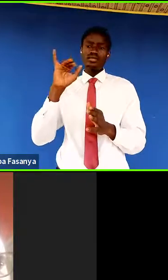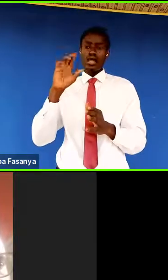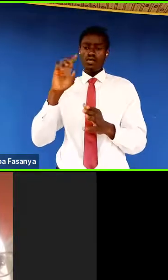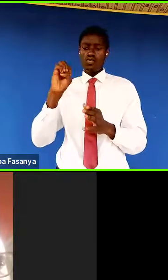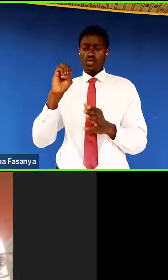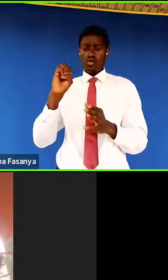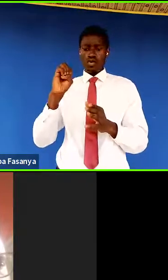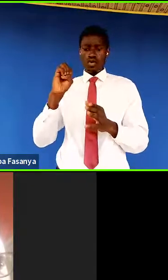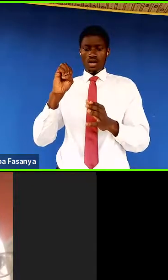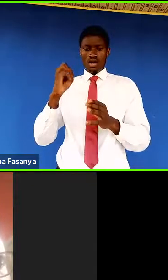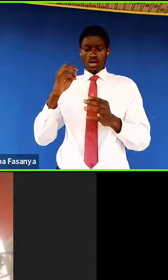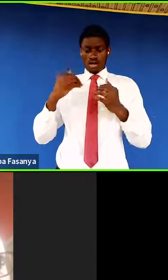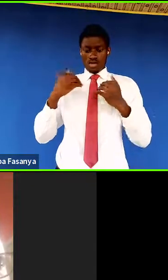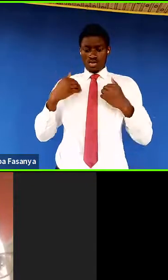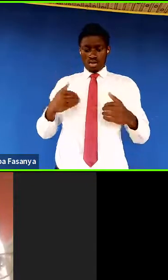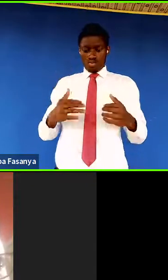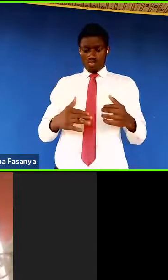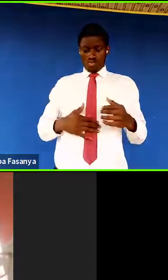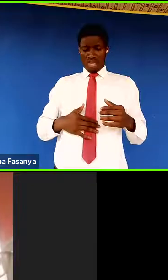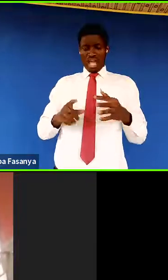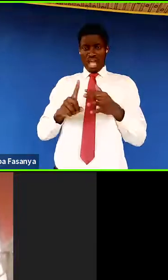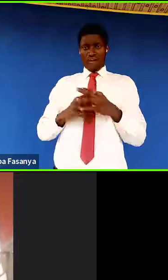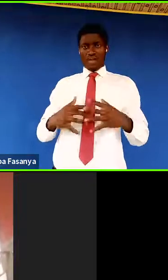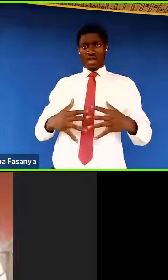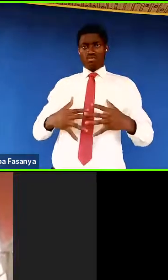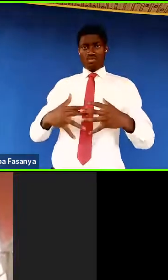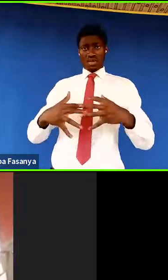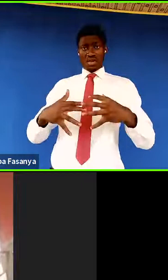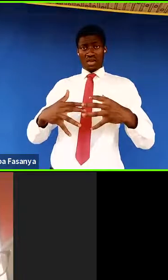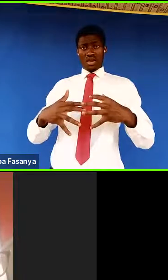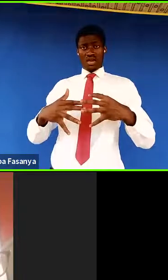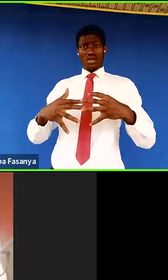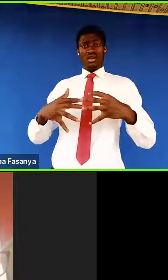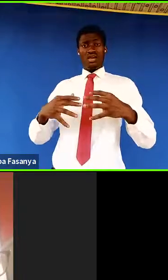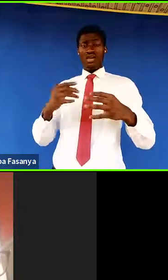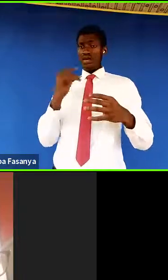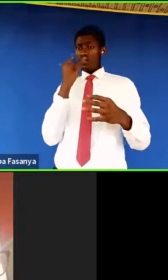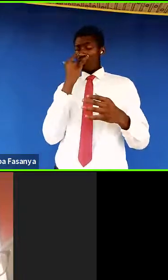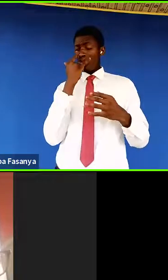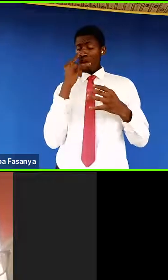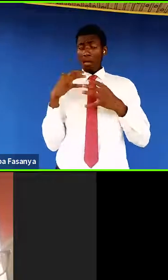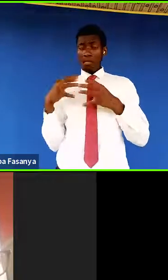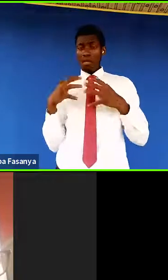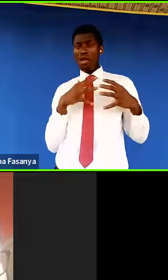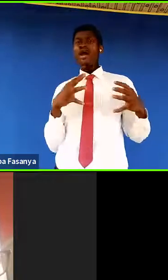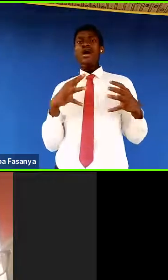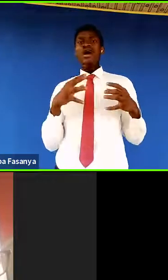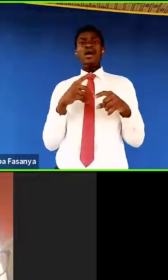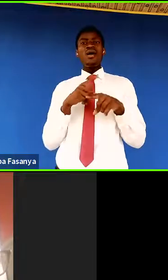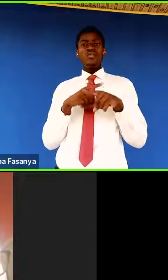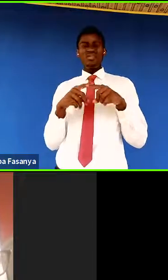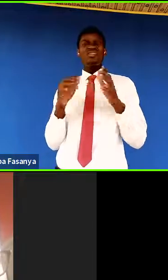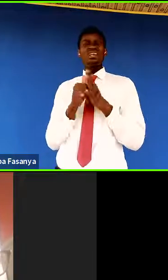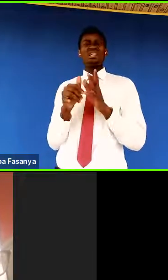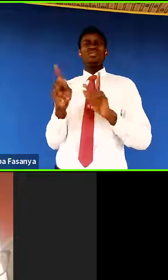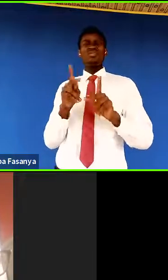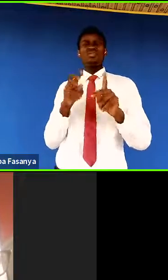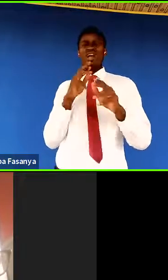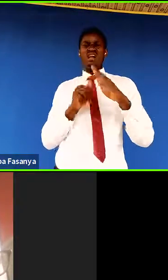having symptoms. Such people might be people going through some pressure, and all they need to do is to seek